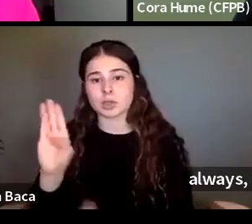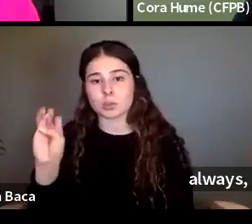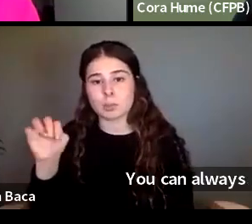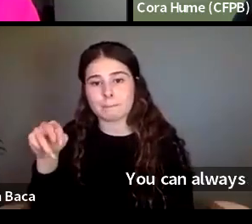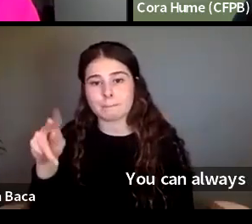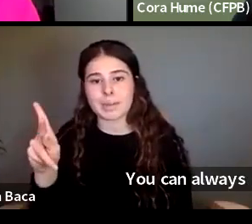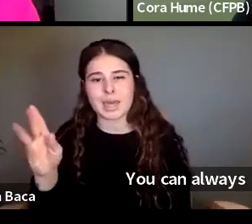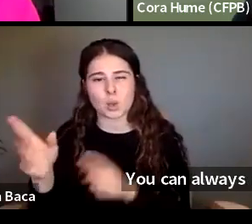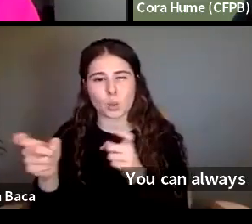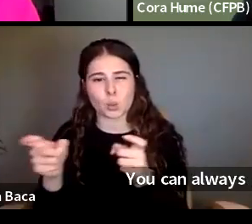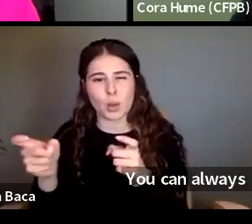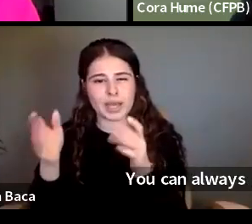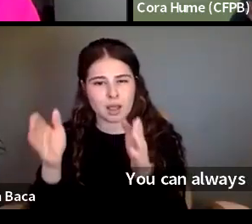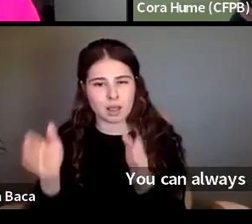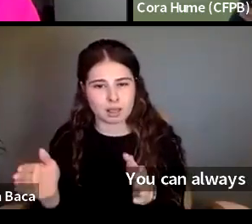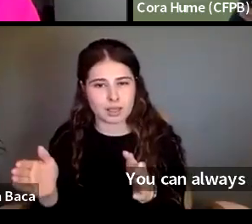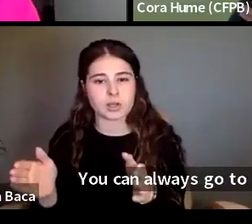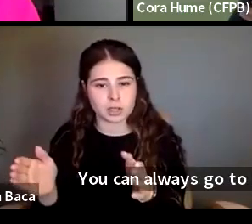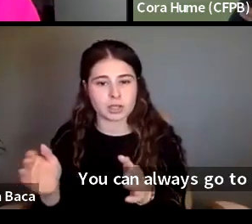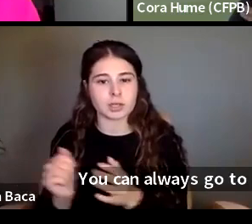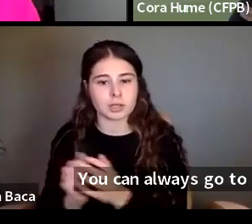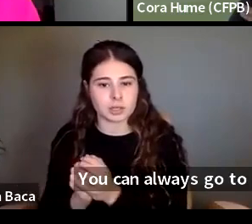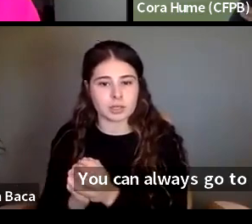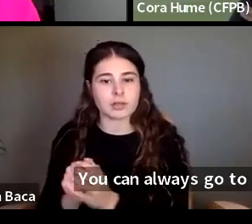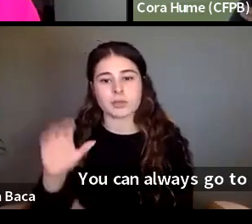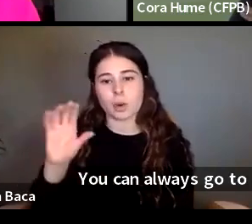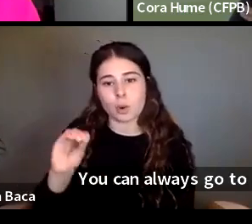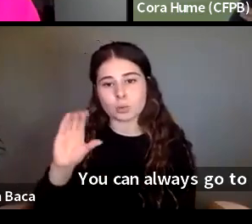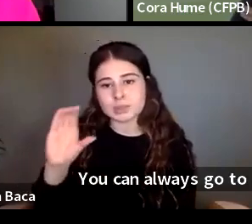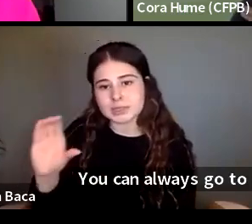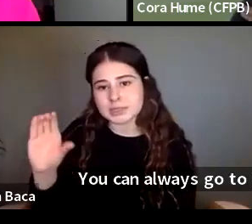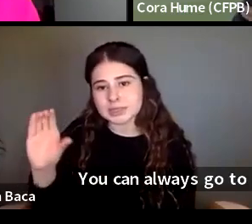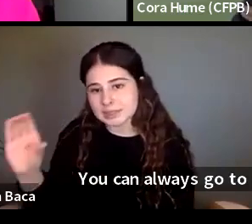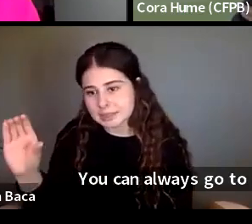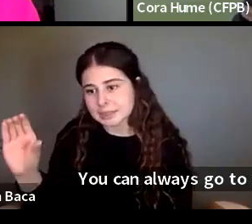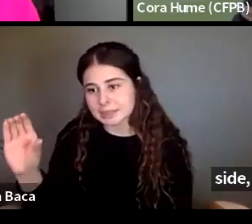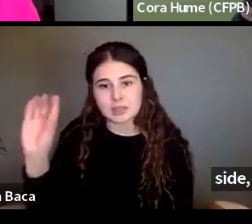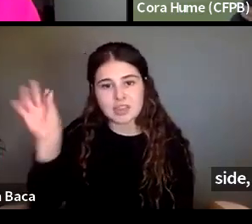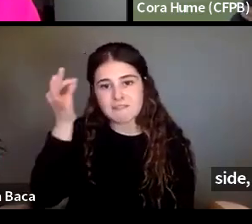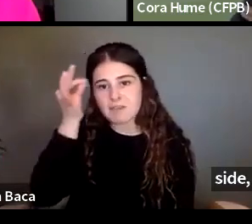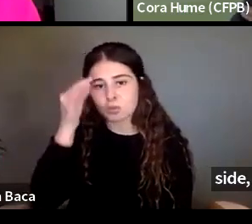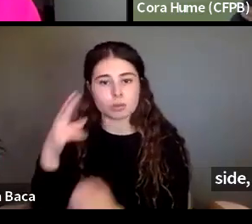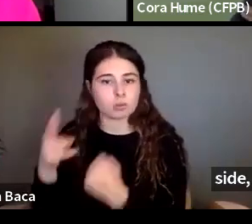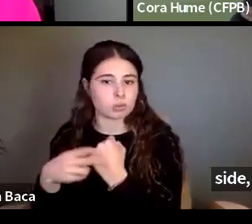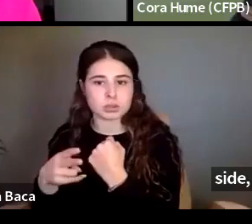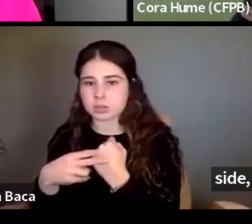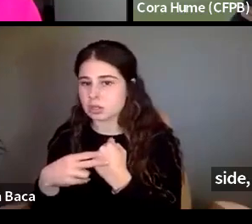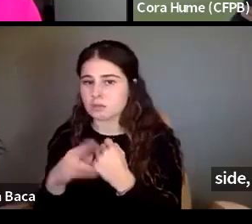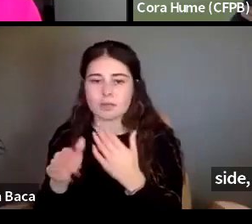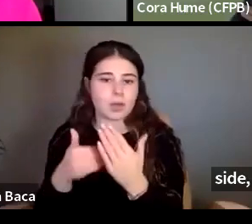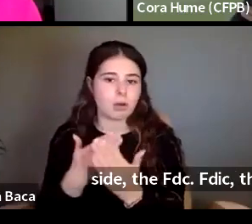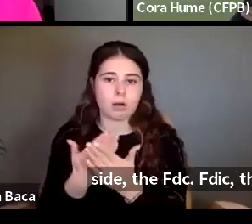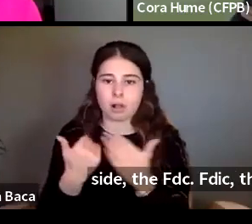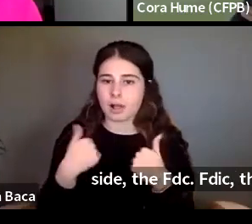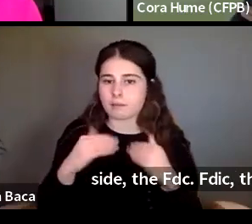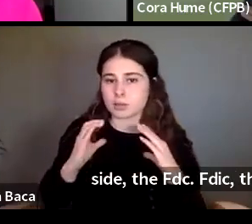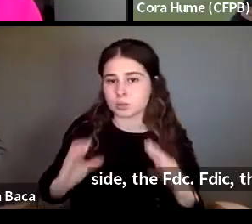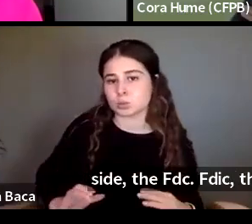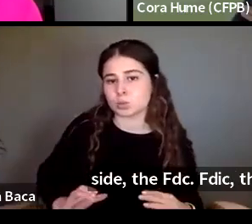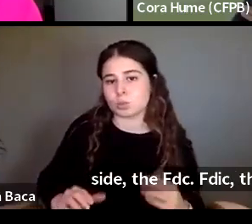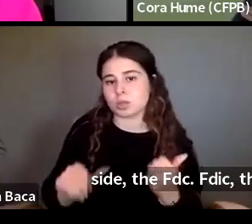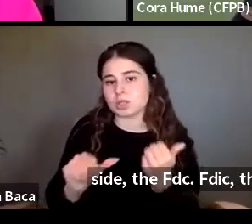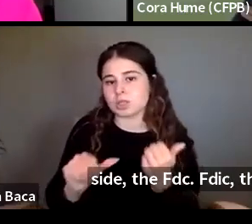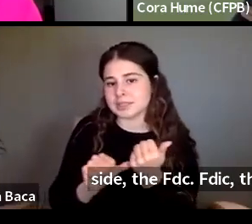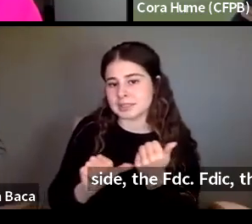FDIC, the OCC, the Federal Reserve. They all have their consumer assistance